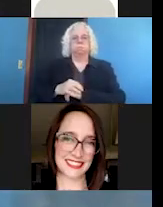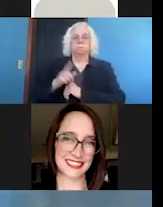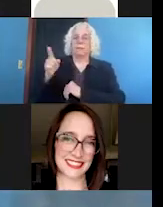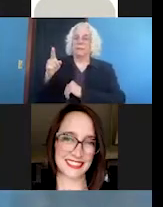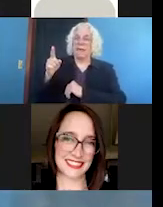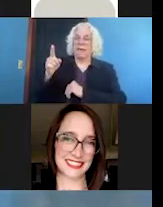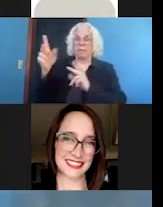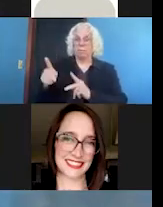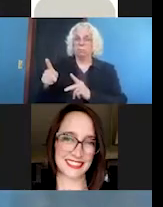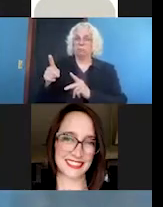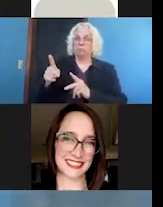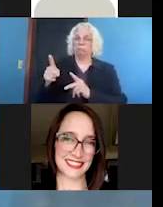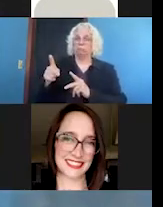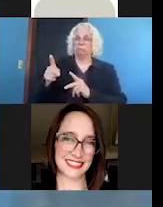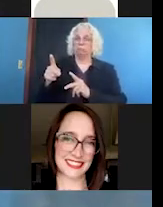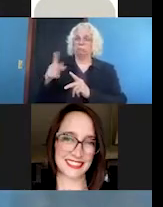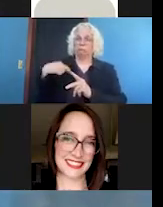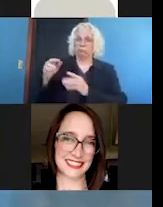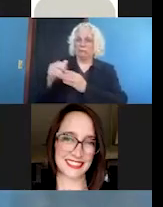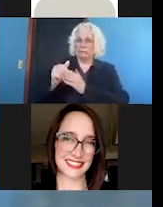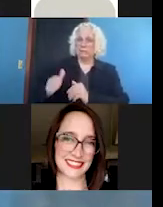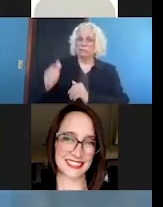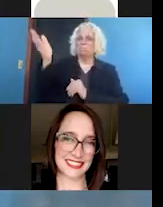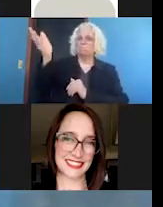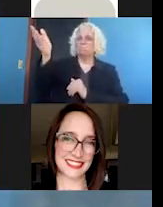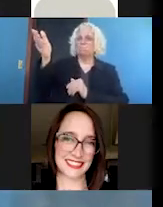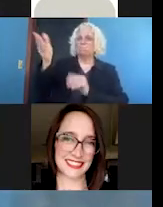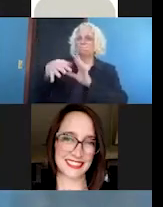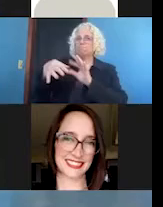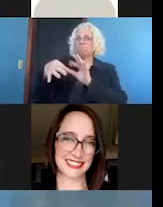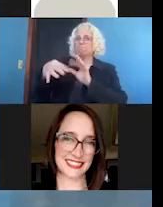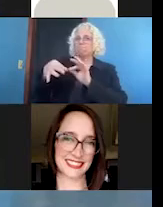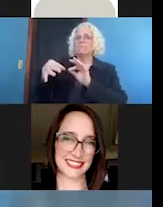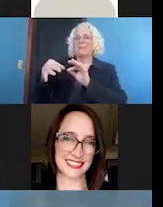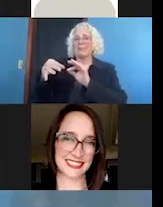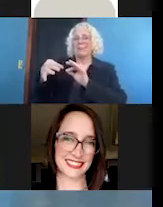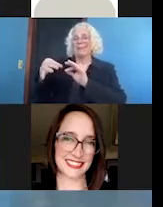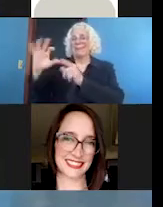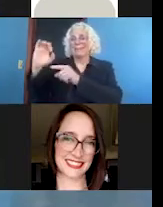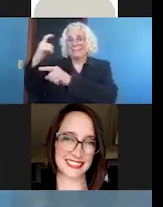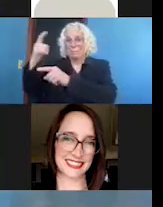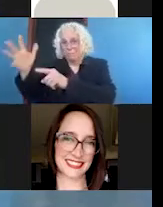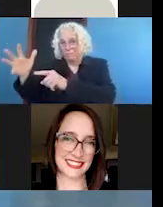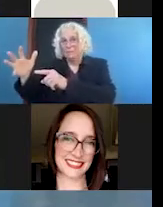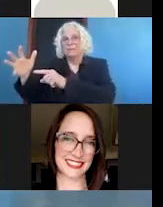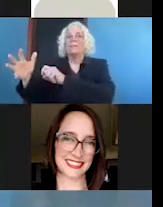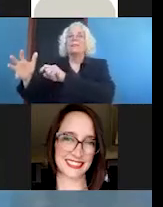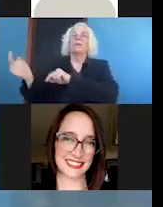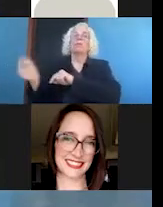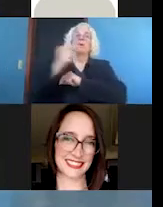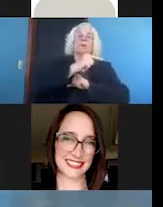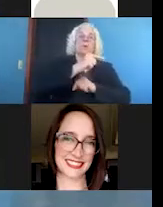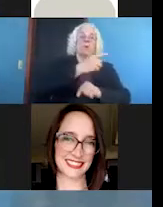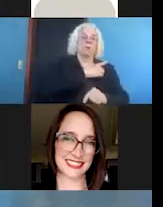eulogy was also traveling to Minneapolis later that afternoon to do the service of an 18-year-old. And